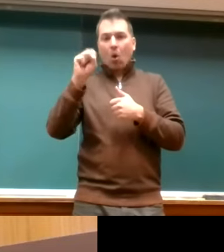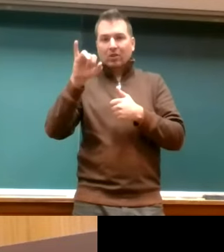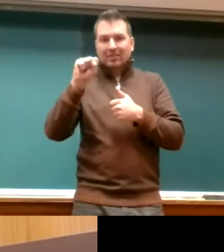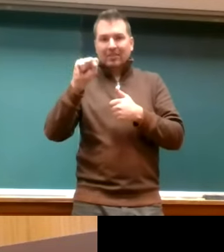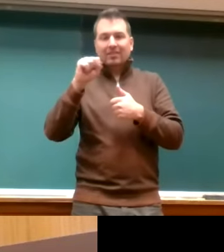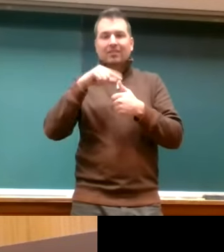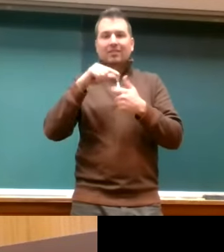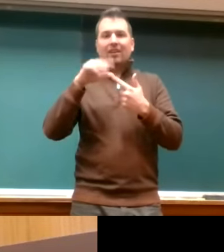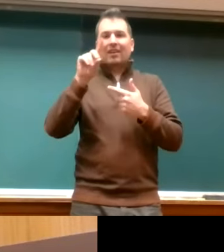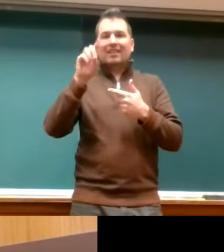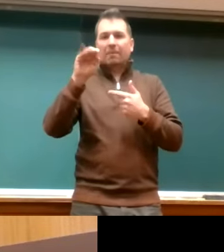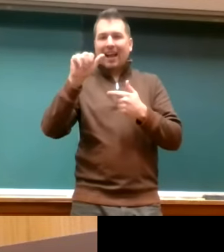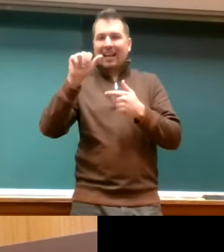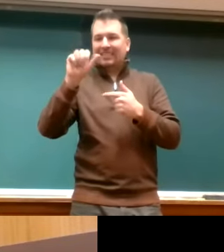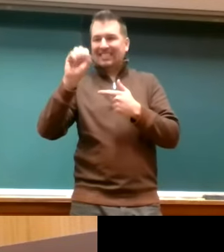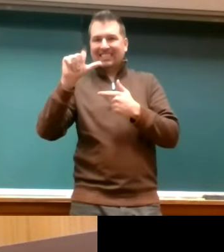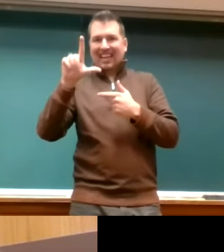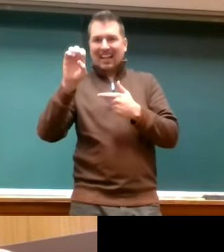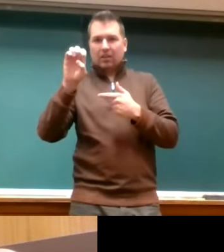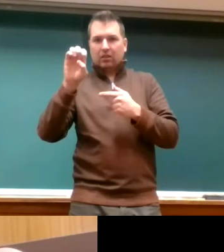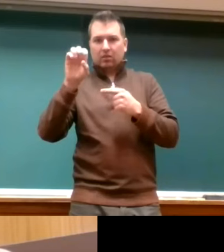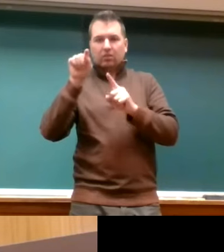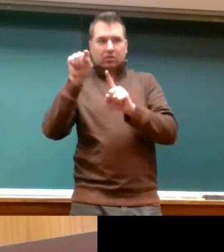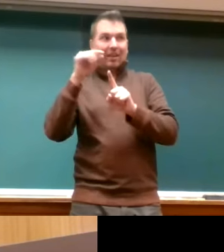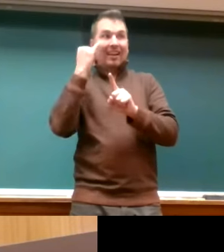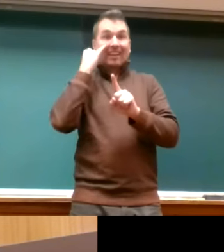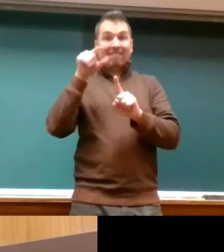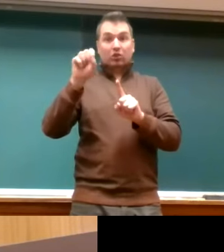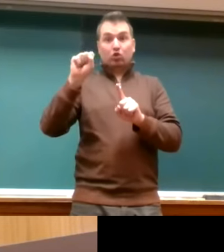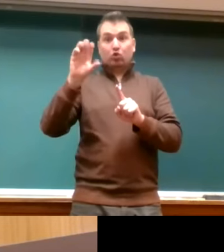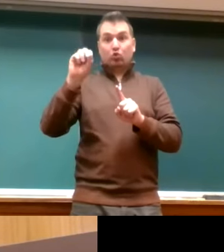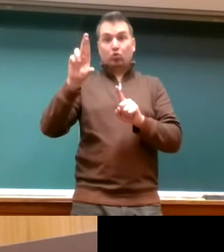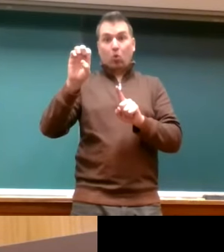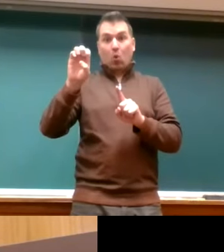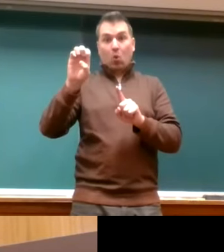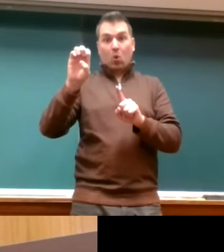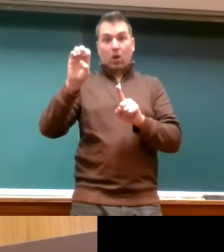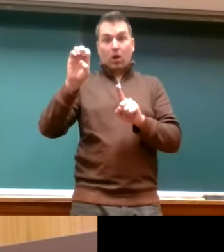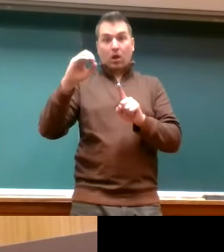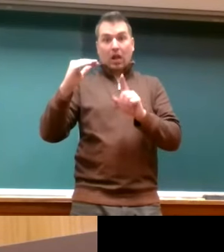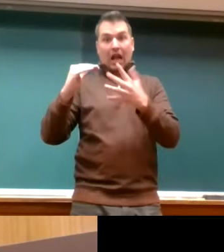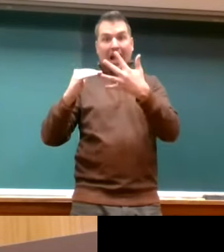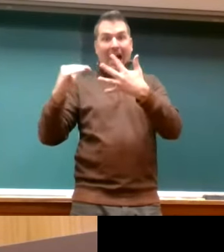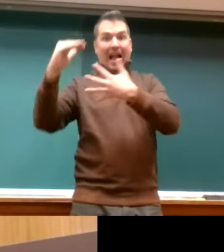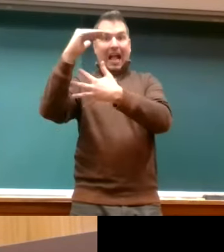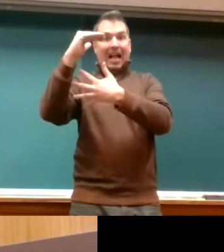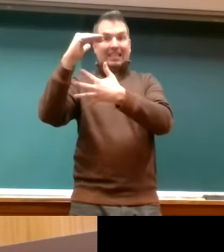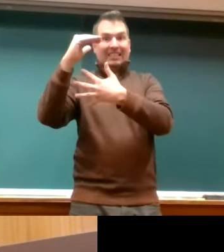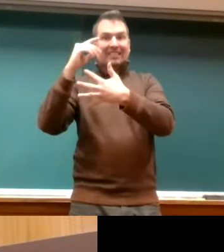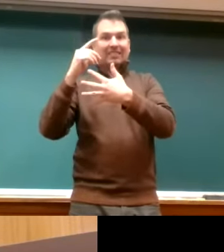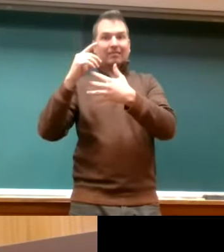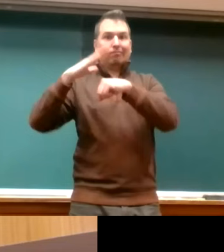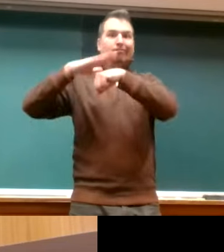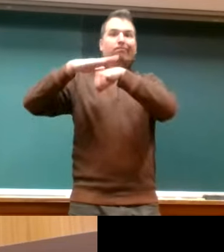scales. And then if they score high in them, they're individually screened by me or